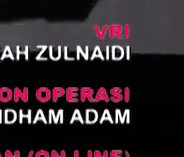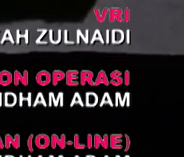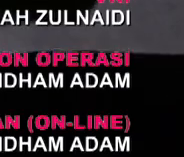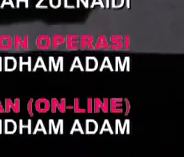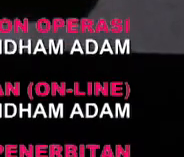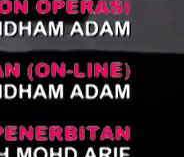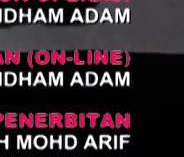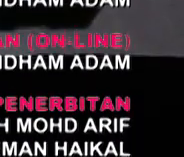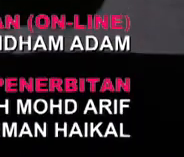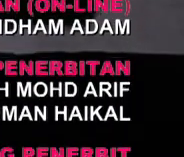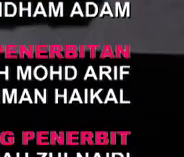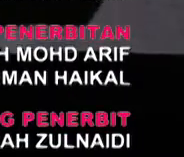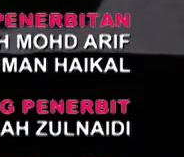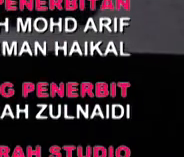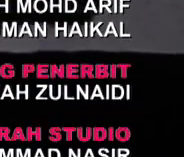moose.